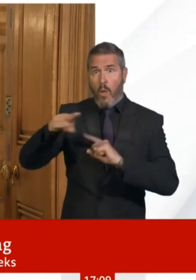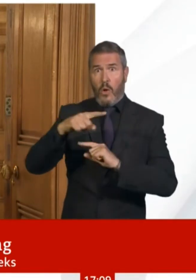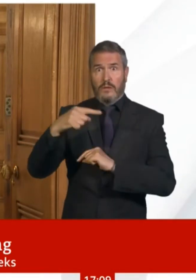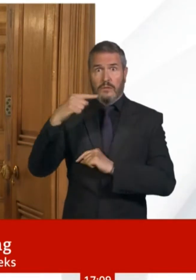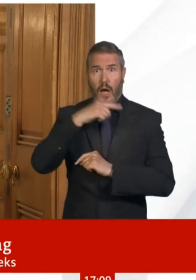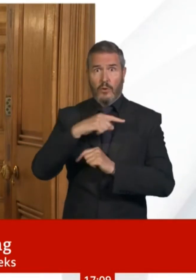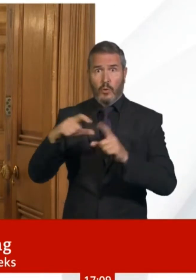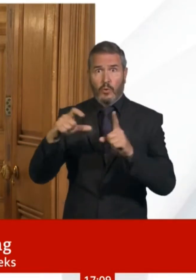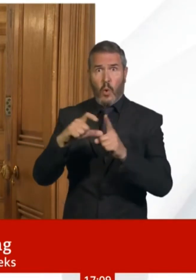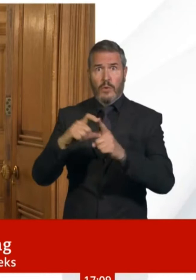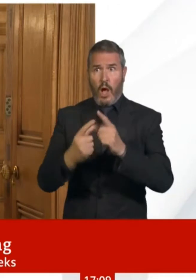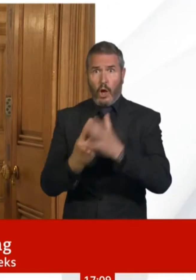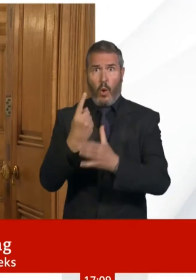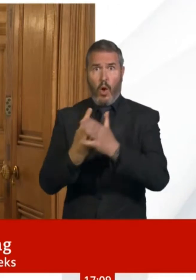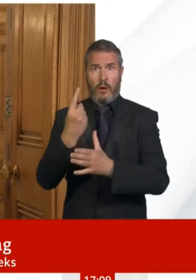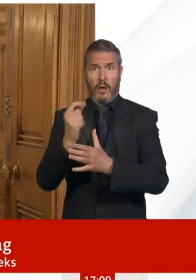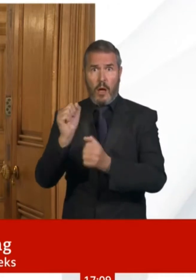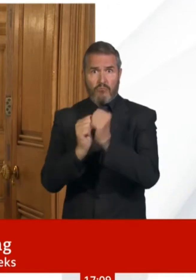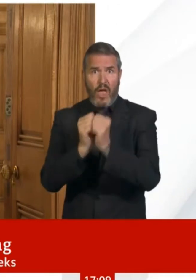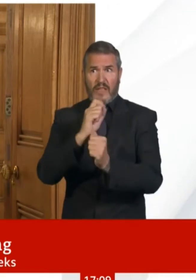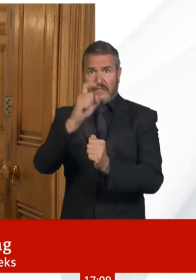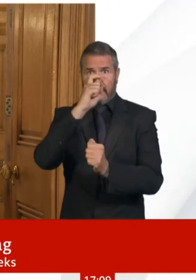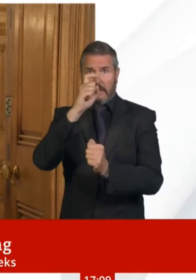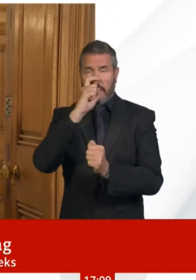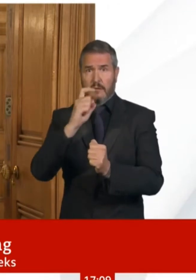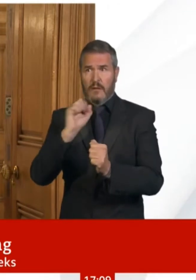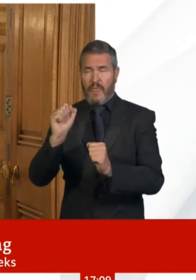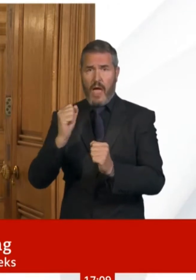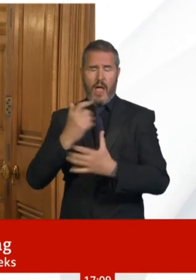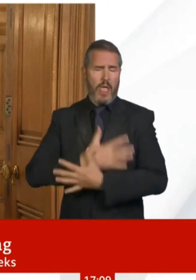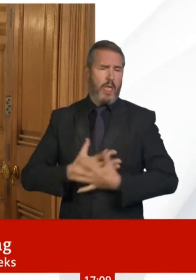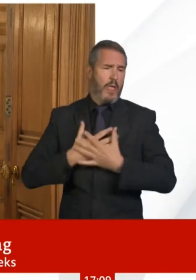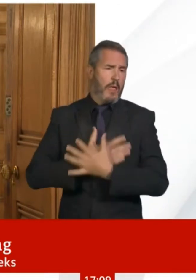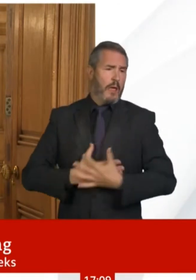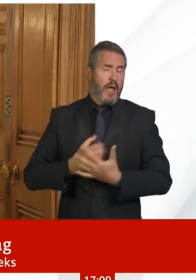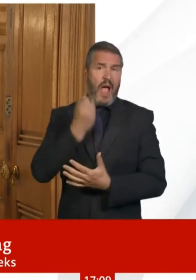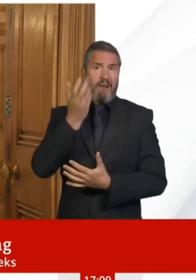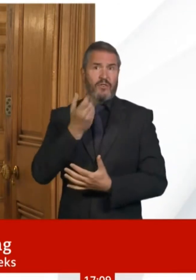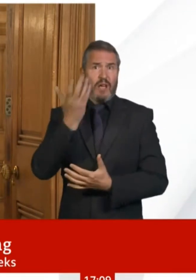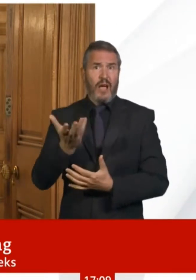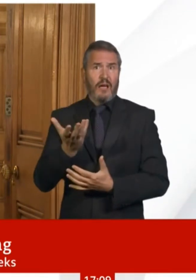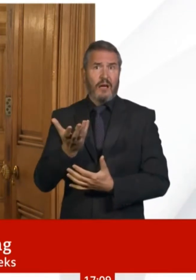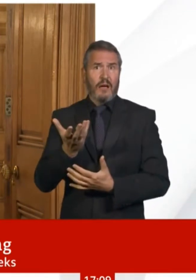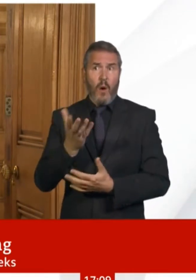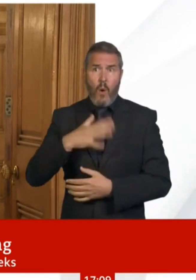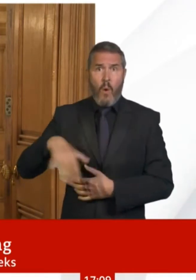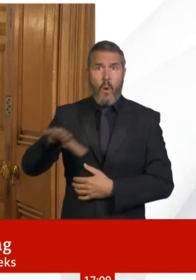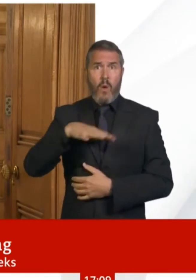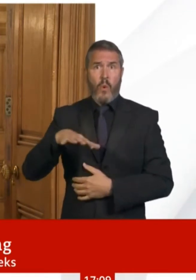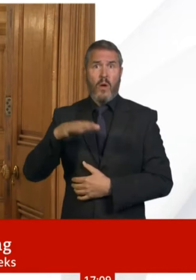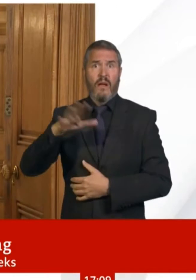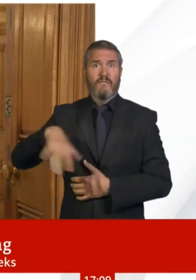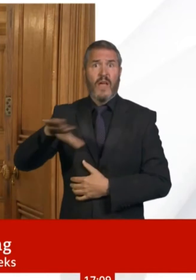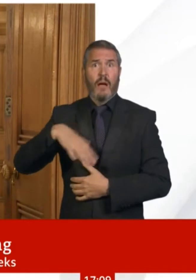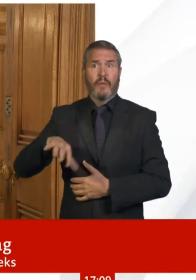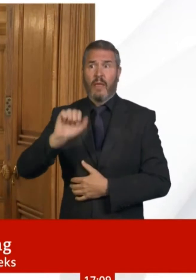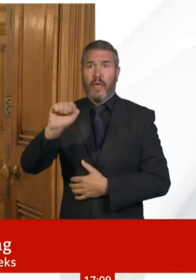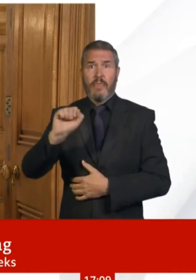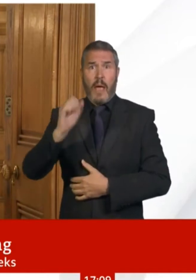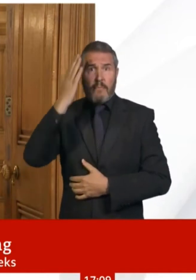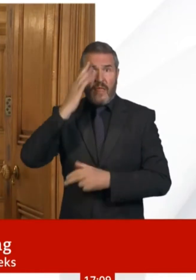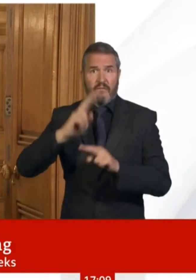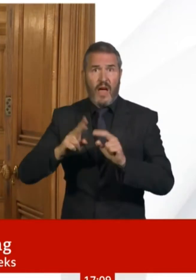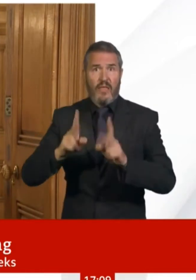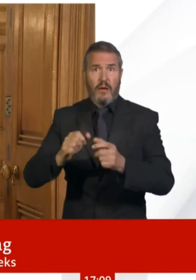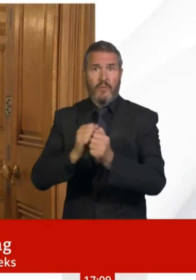now. Their brothers, their sisters, their grandchildren, all the loved ones left behind with that